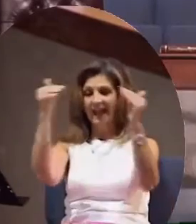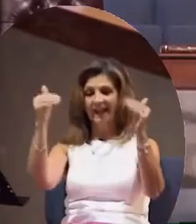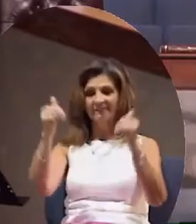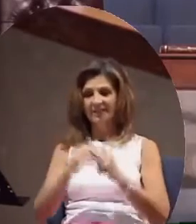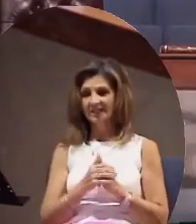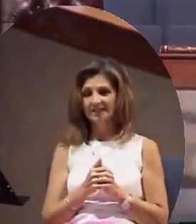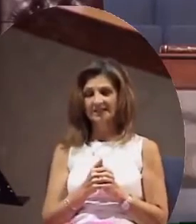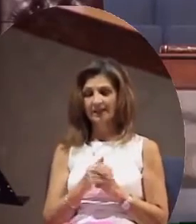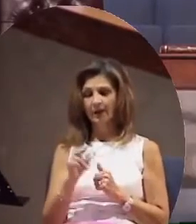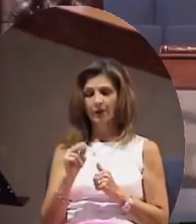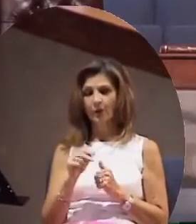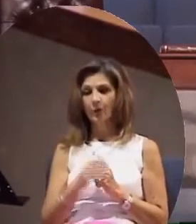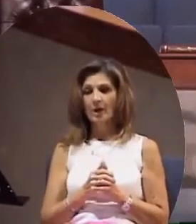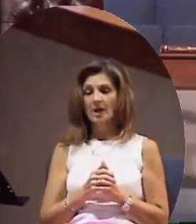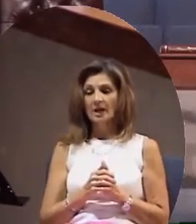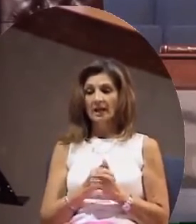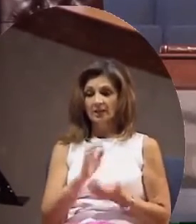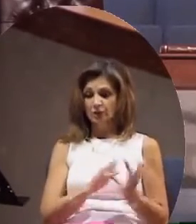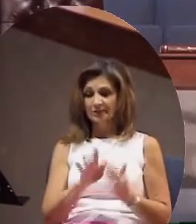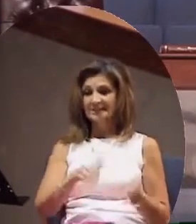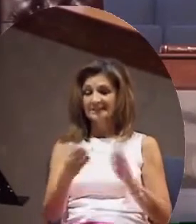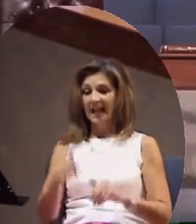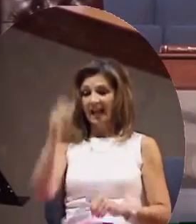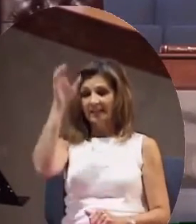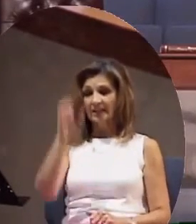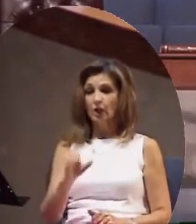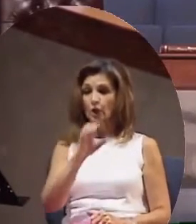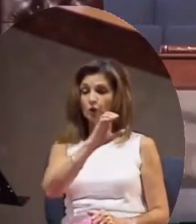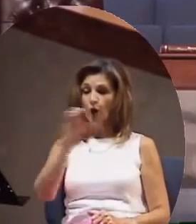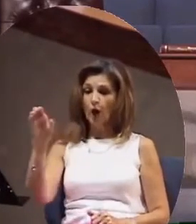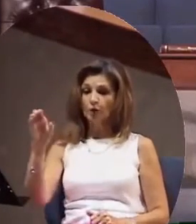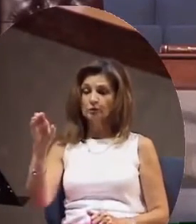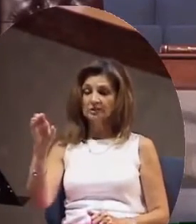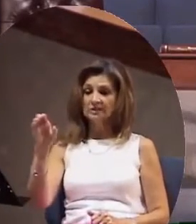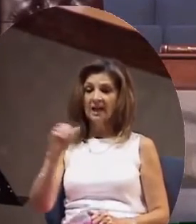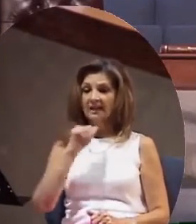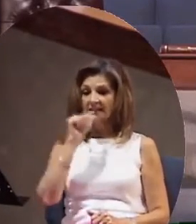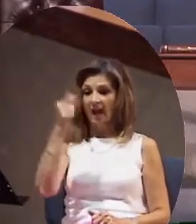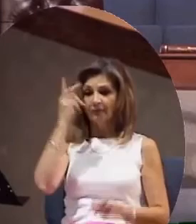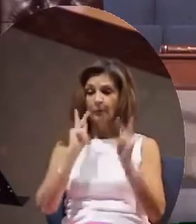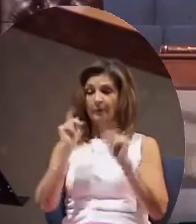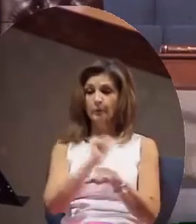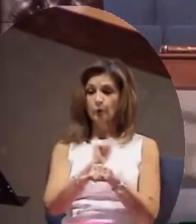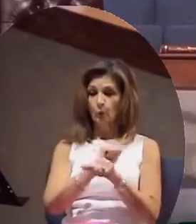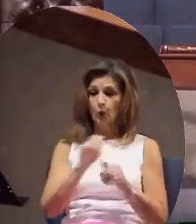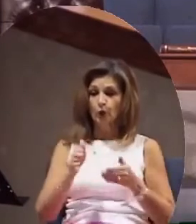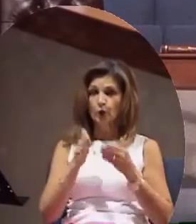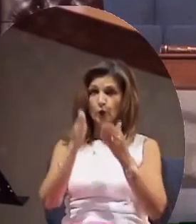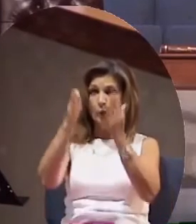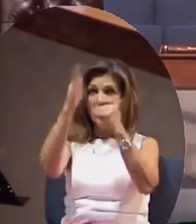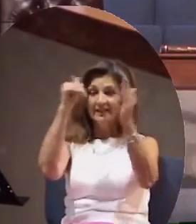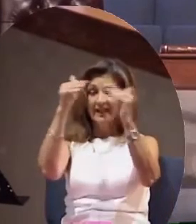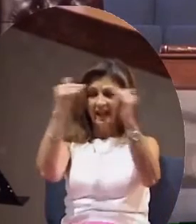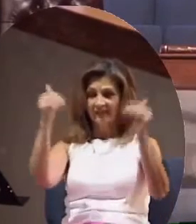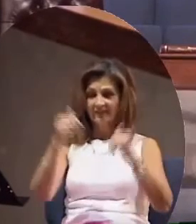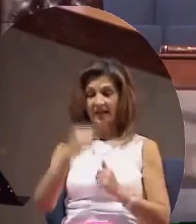where you got to work your way. He died on the cross. He's not going where they work their way. So I believe I'm right